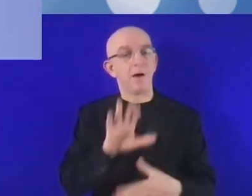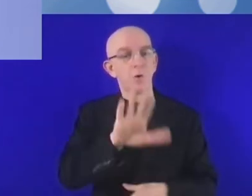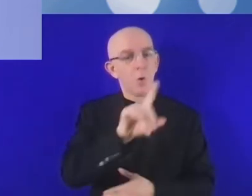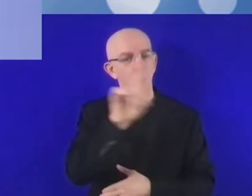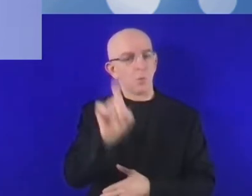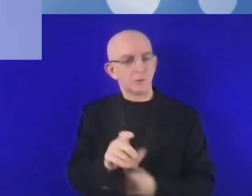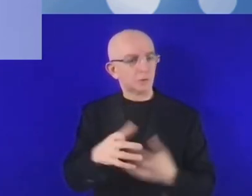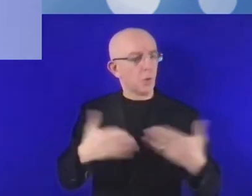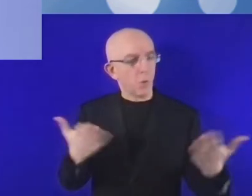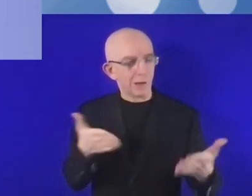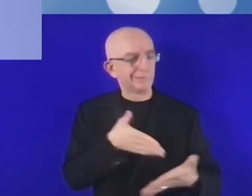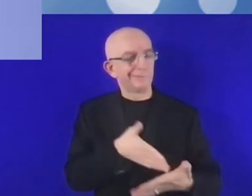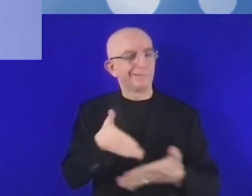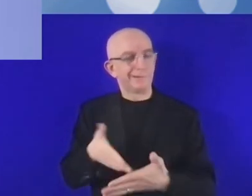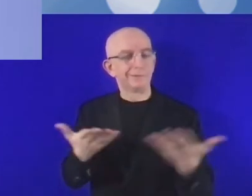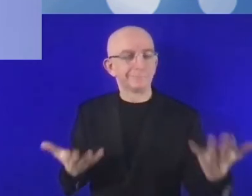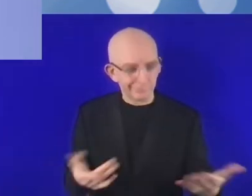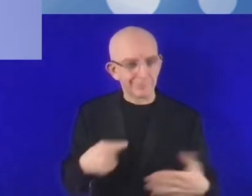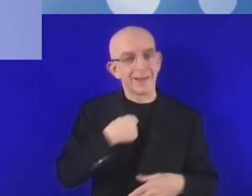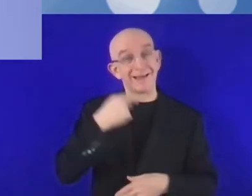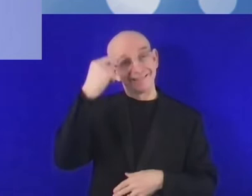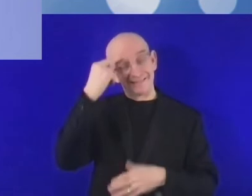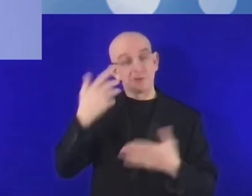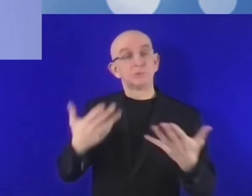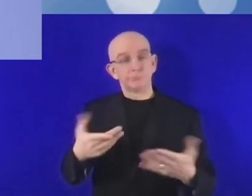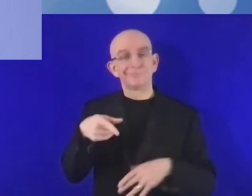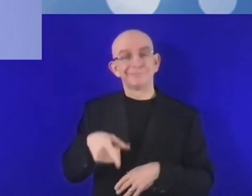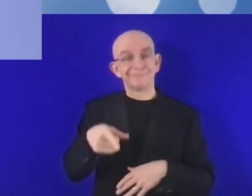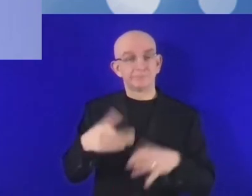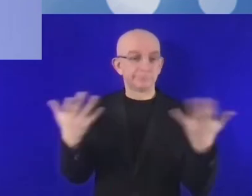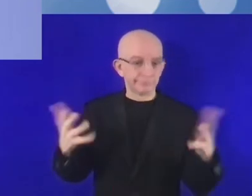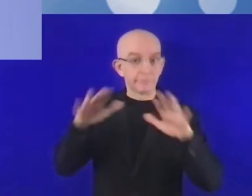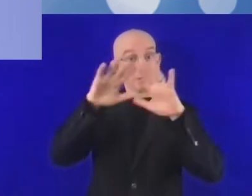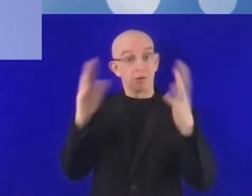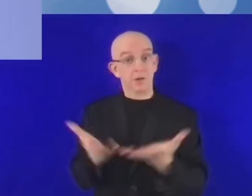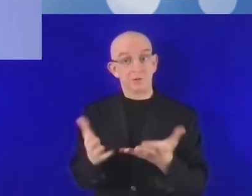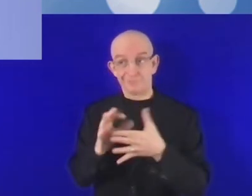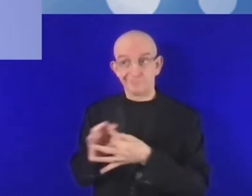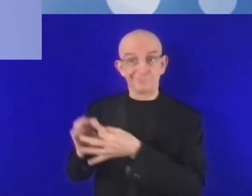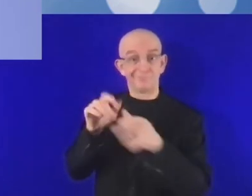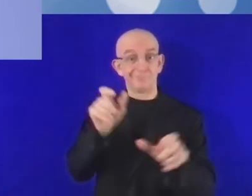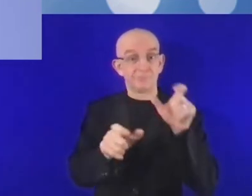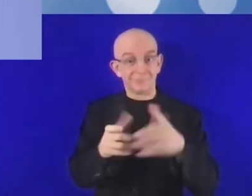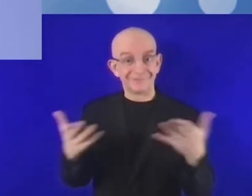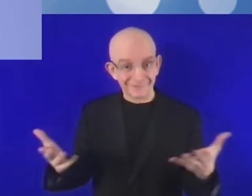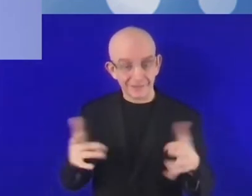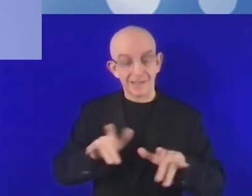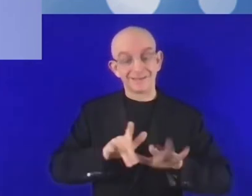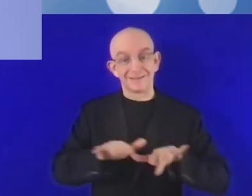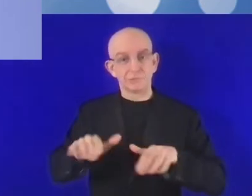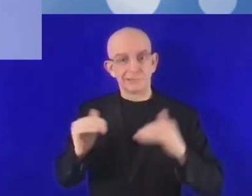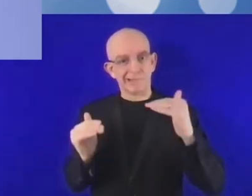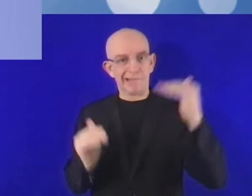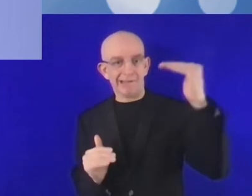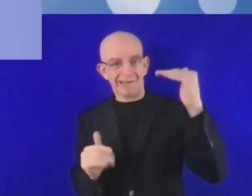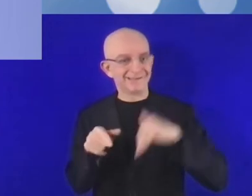community digital digital gap in financing and also this very big